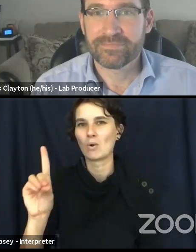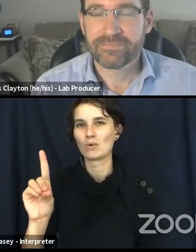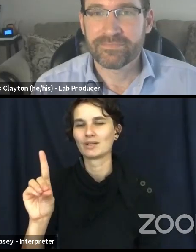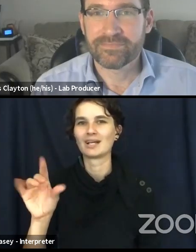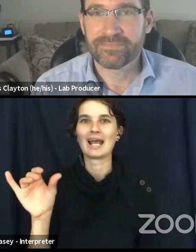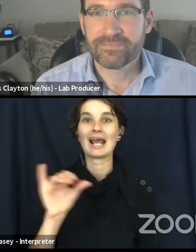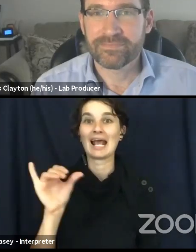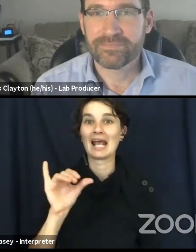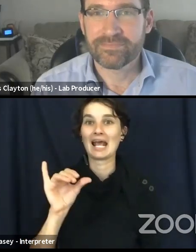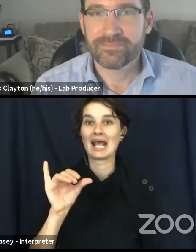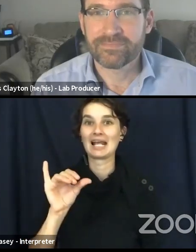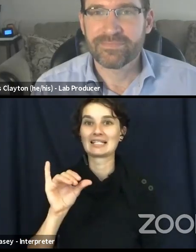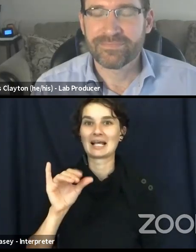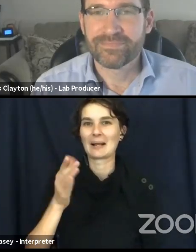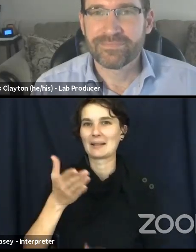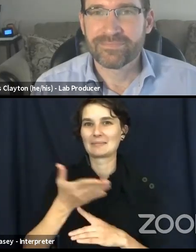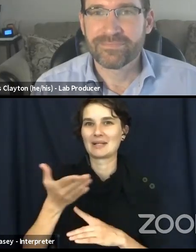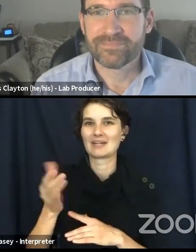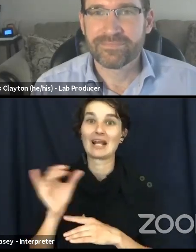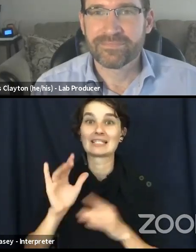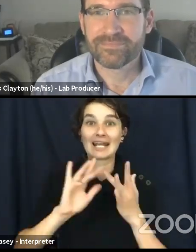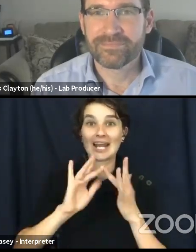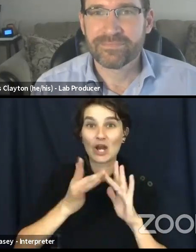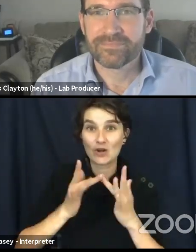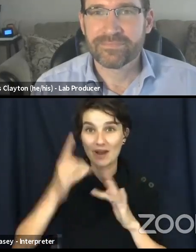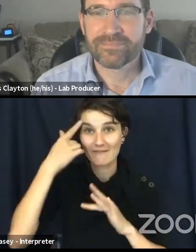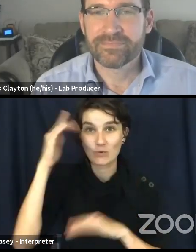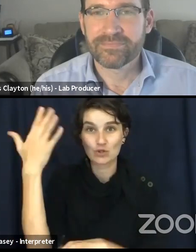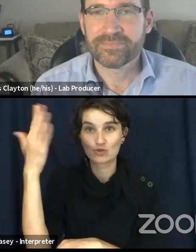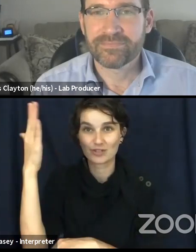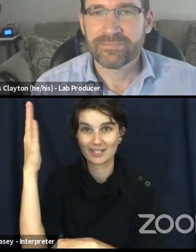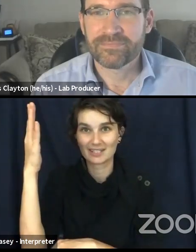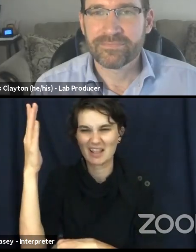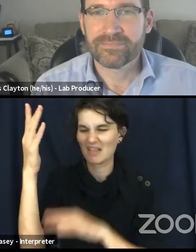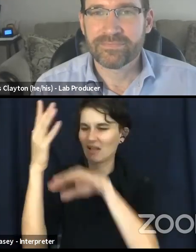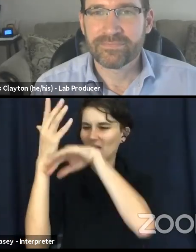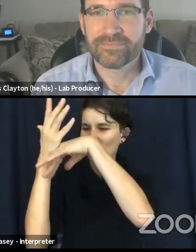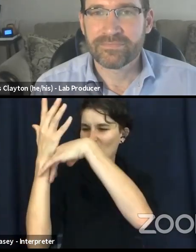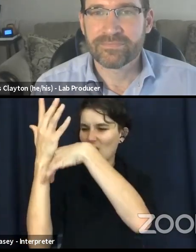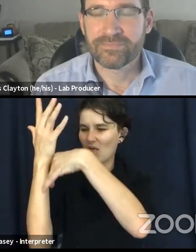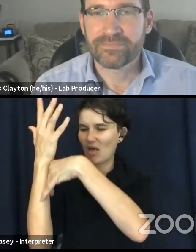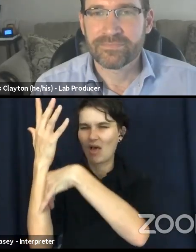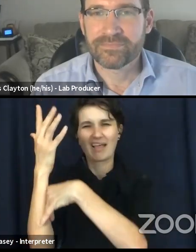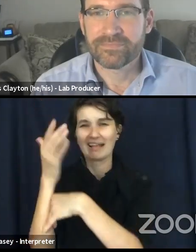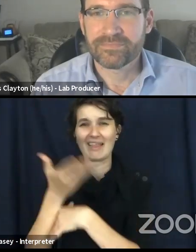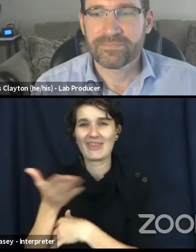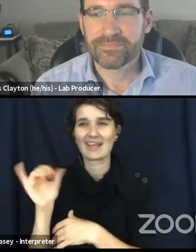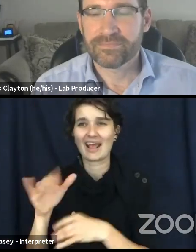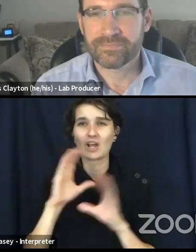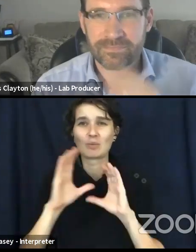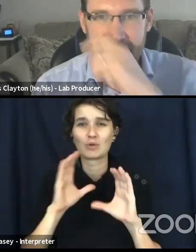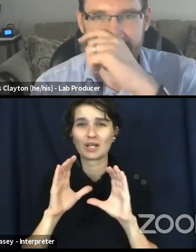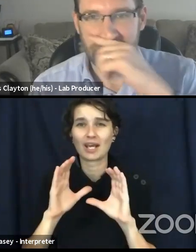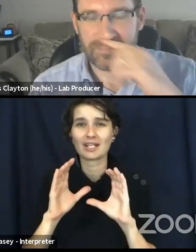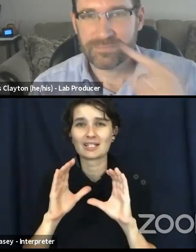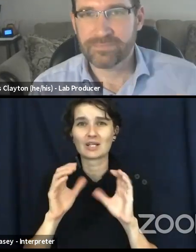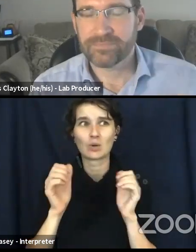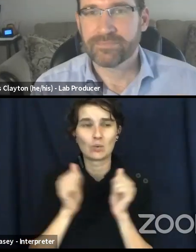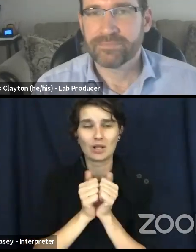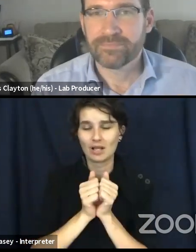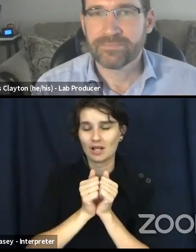like internet for trees. Like they kind of communicate with each other through by being infinitely adaptable